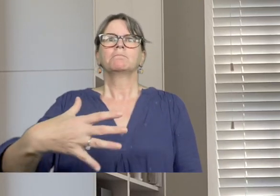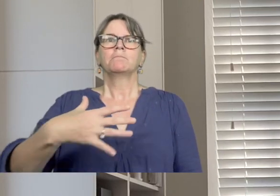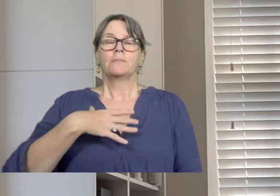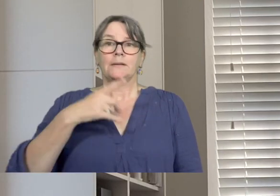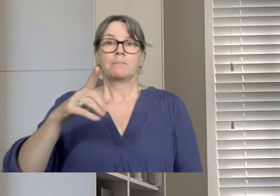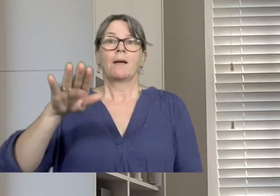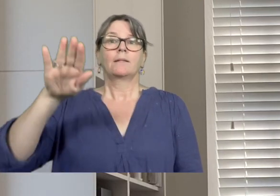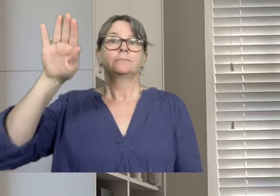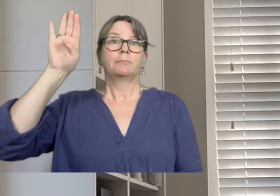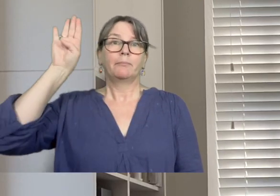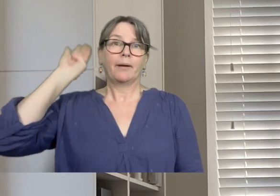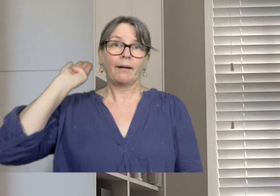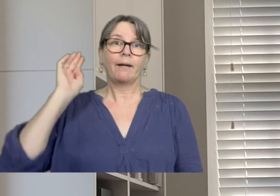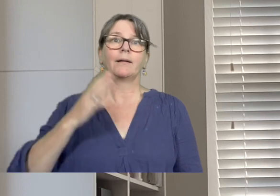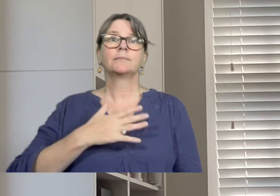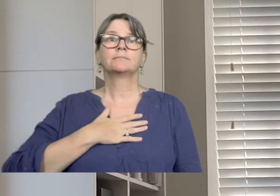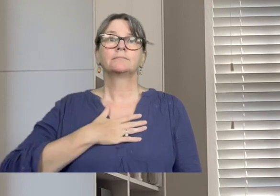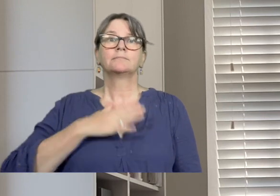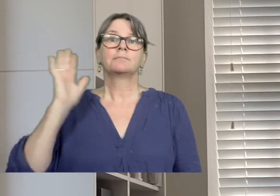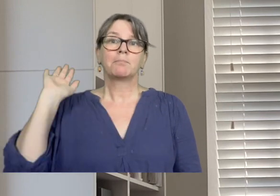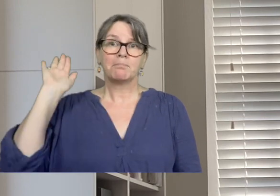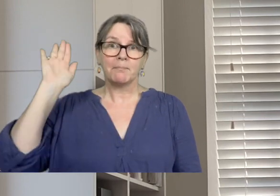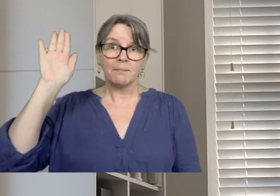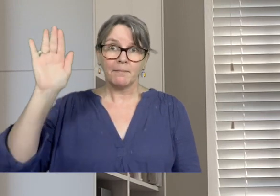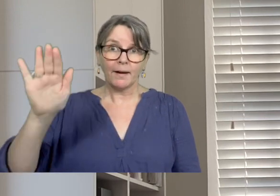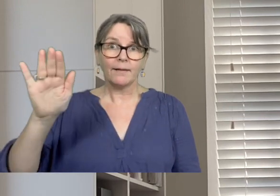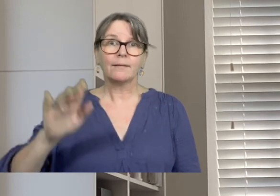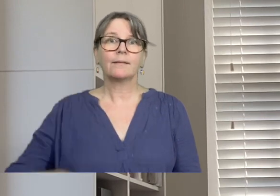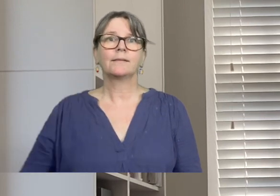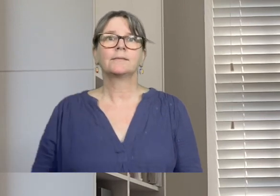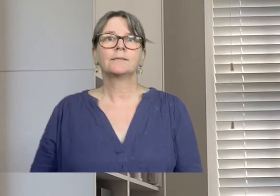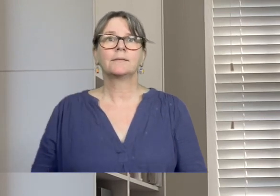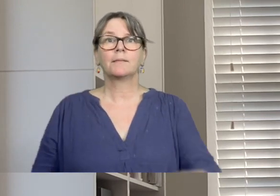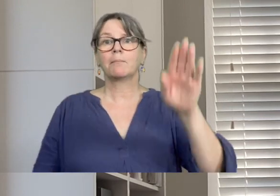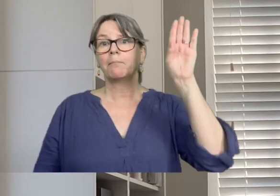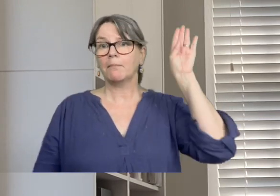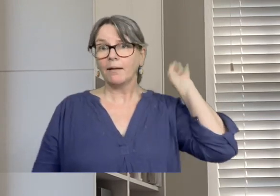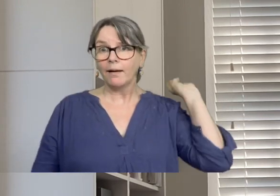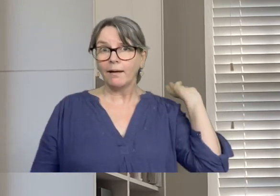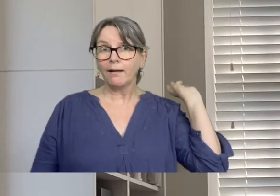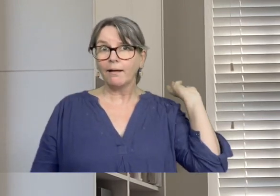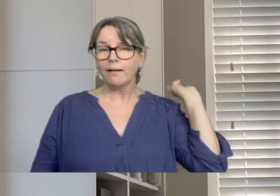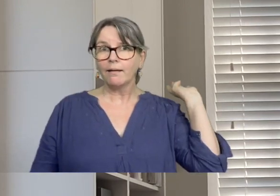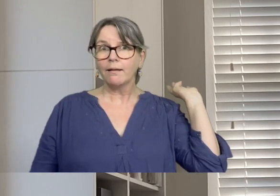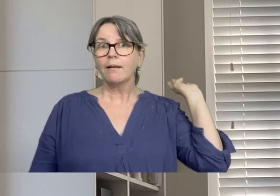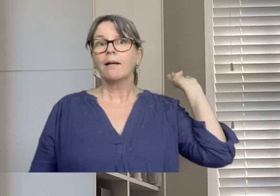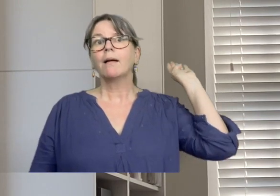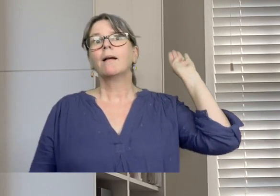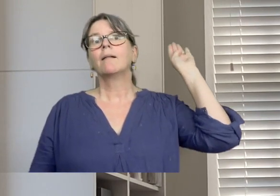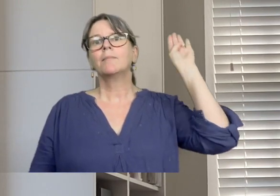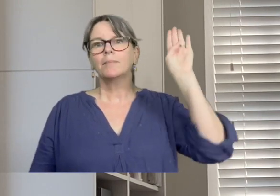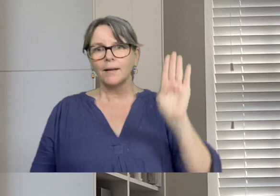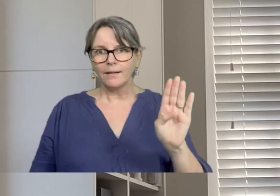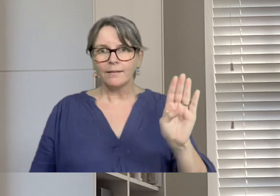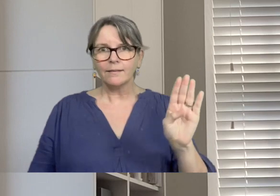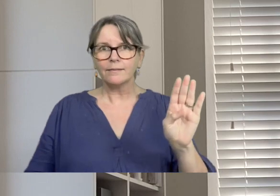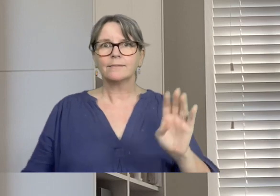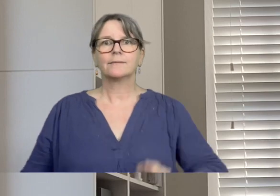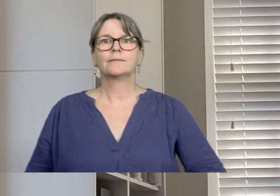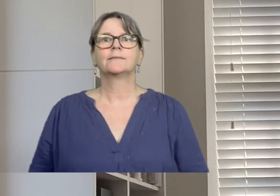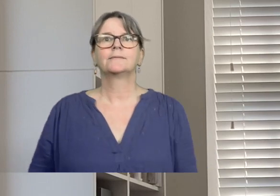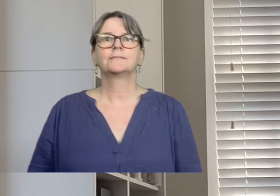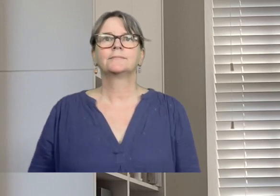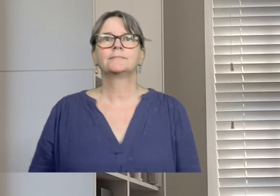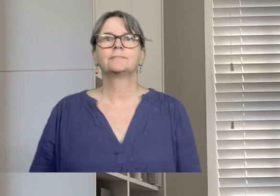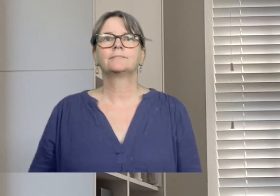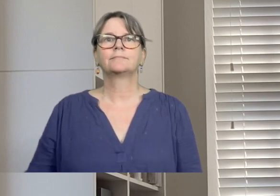of everything. Take a breath in, take a hand away. We're going to breathe out. Center, same the other way. Breath in